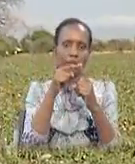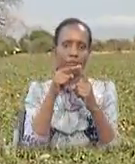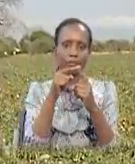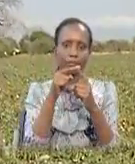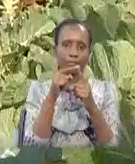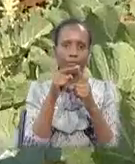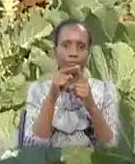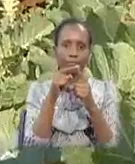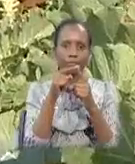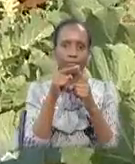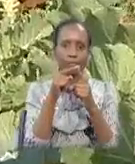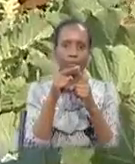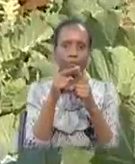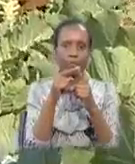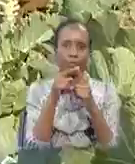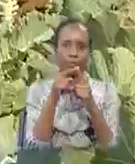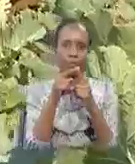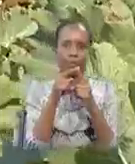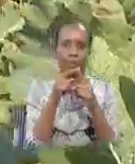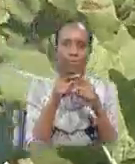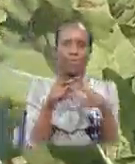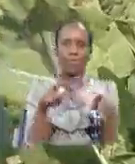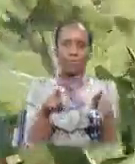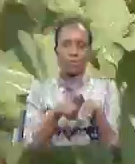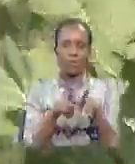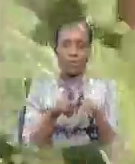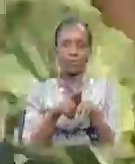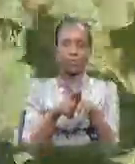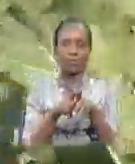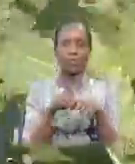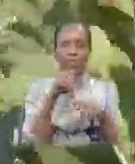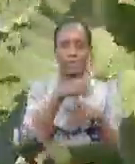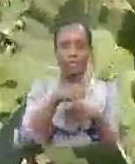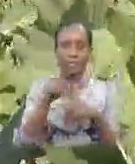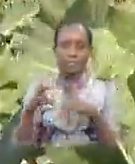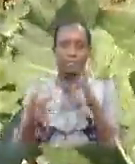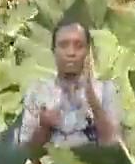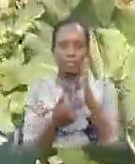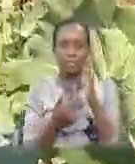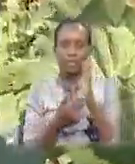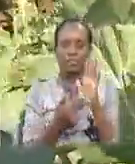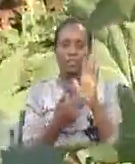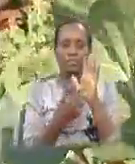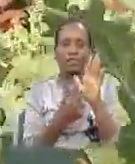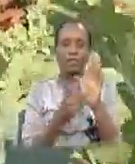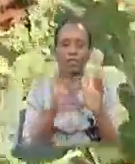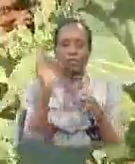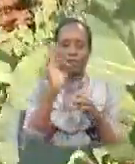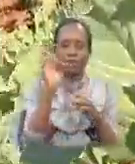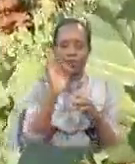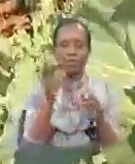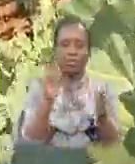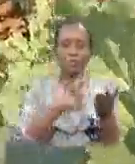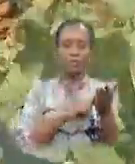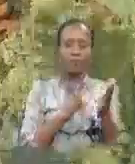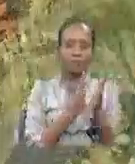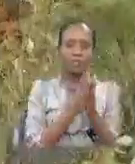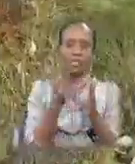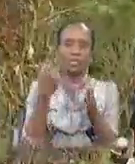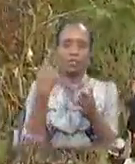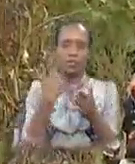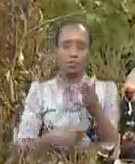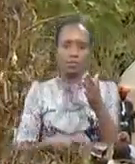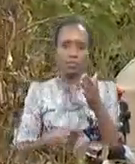The board has launched an aggressive plan through which it plans to cost-effectively improve crop production in target